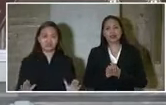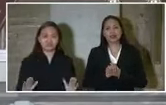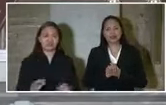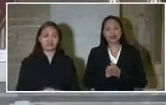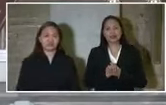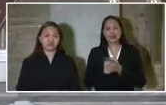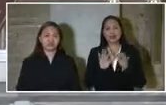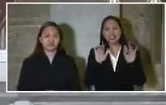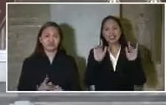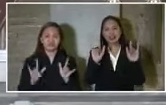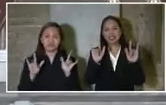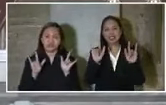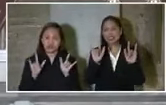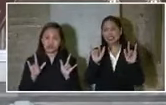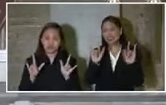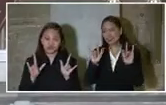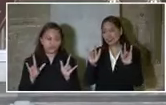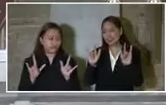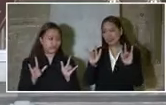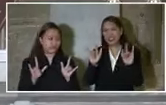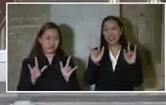peace.